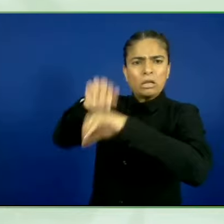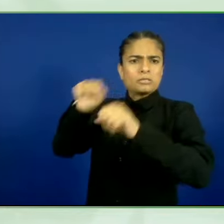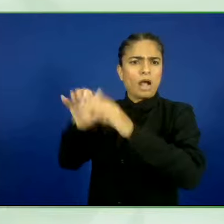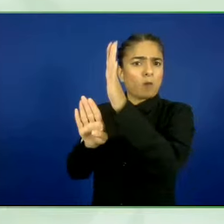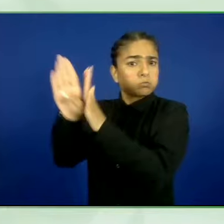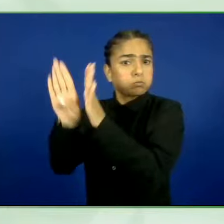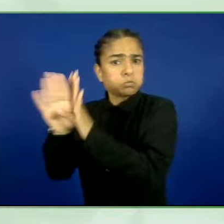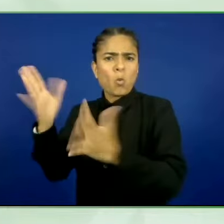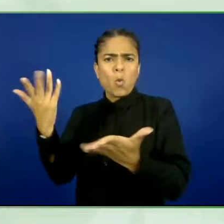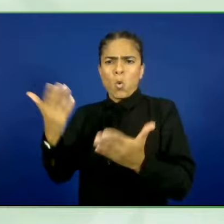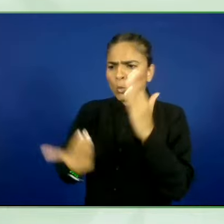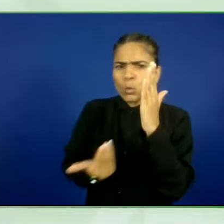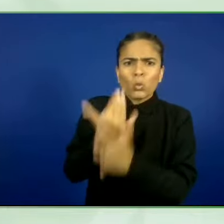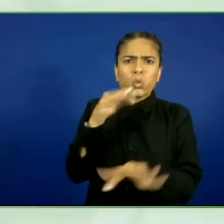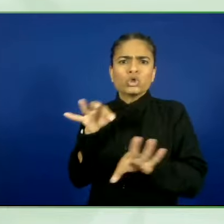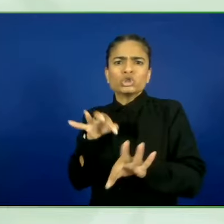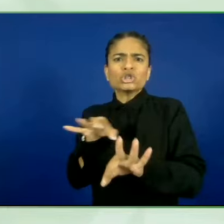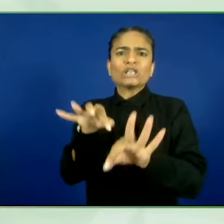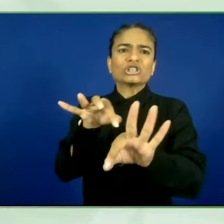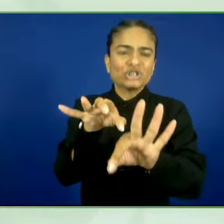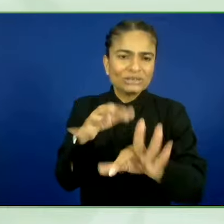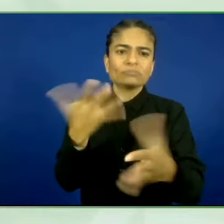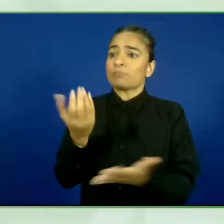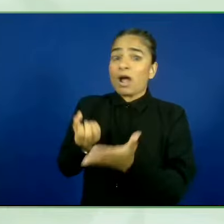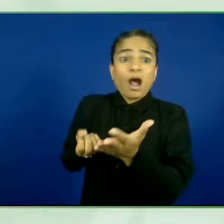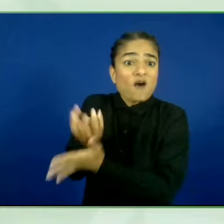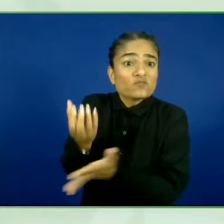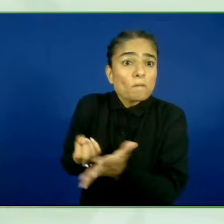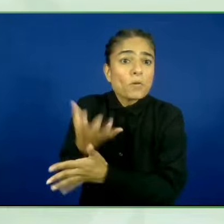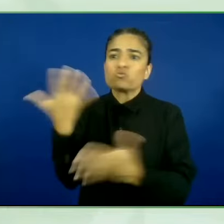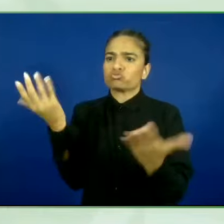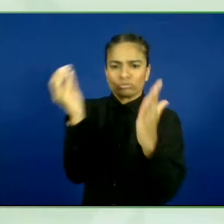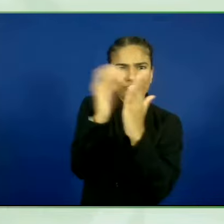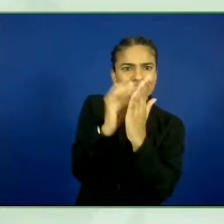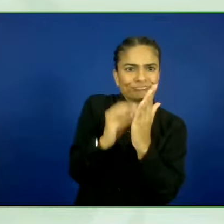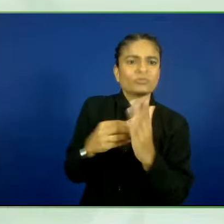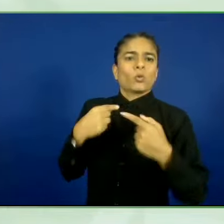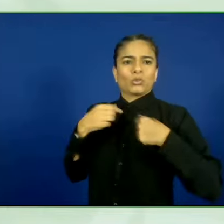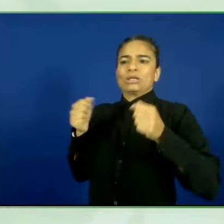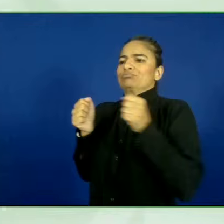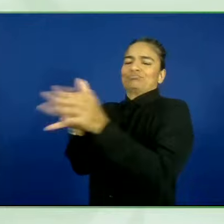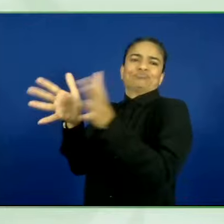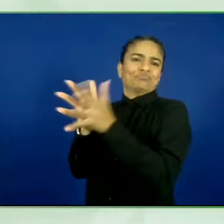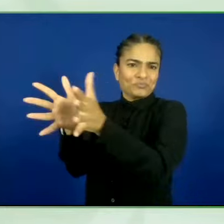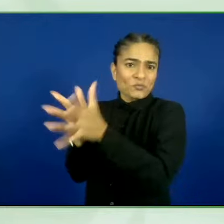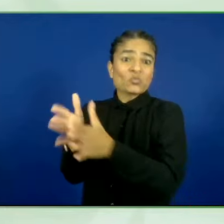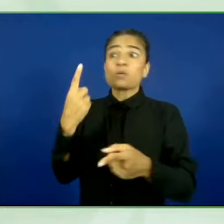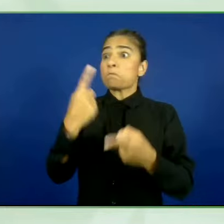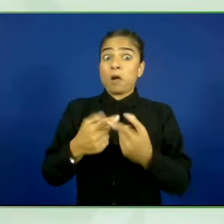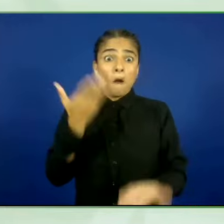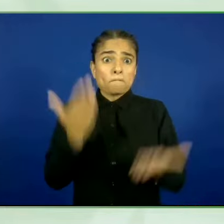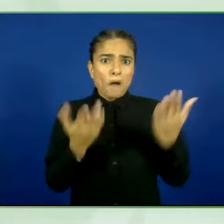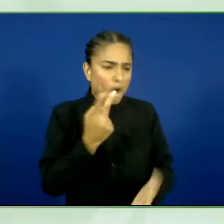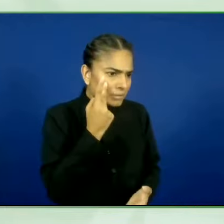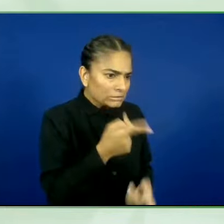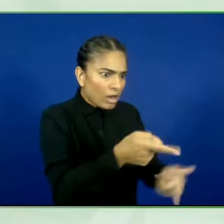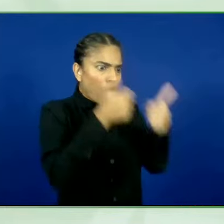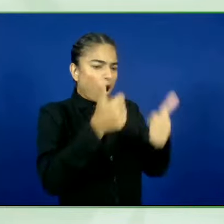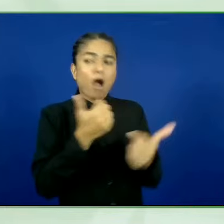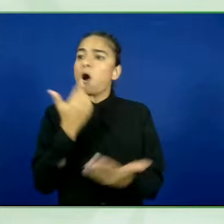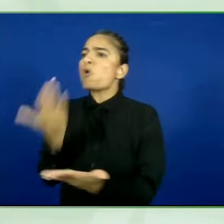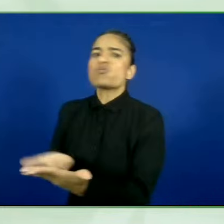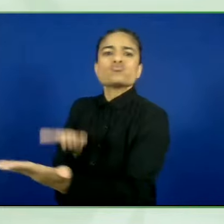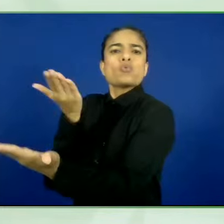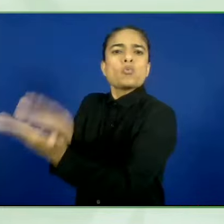the registered recommendations. And another thing is to do with, as we're working with different partners,